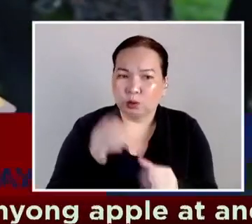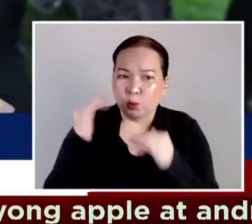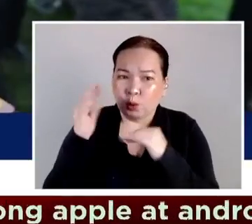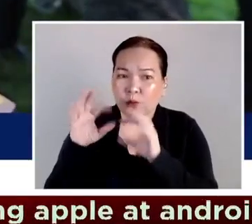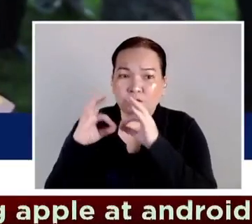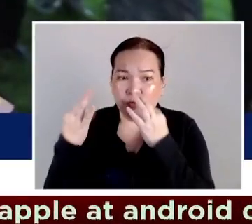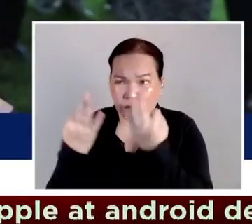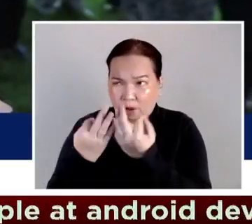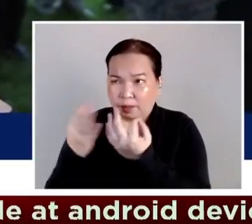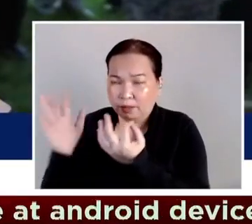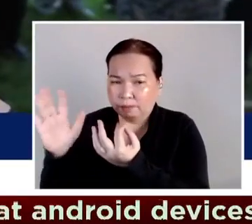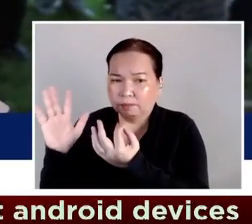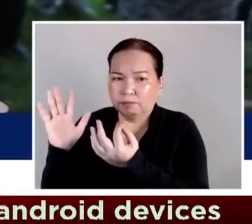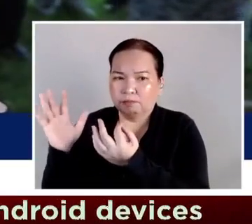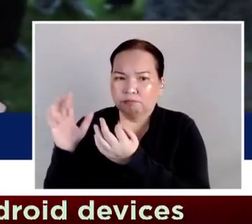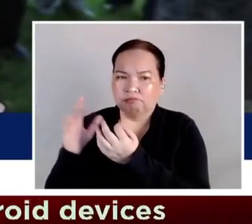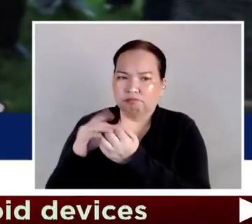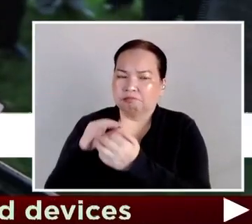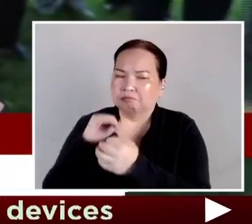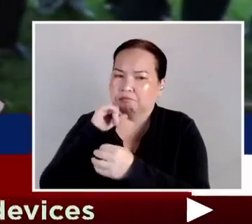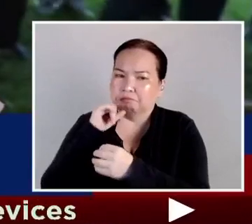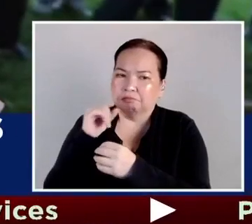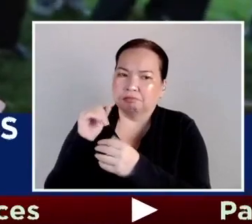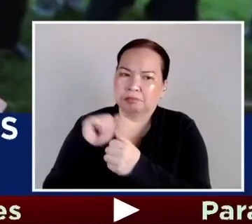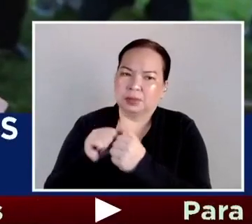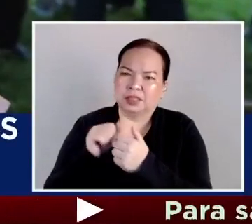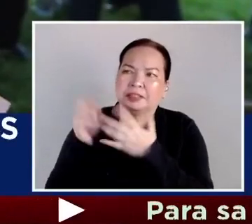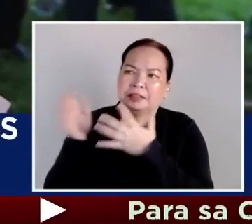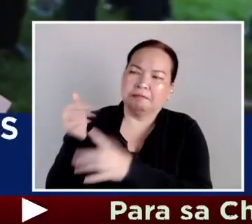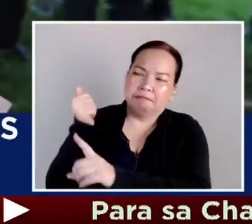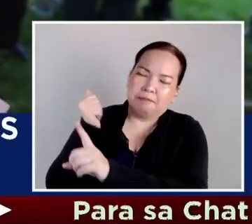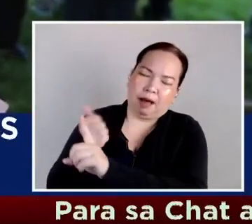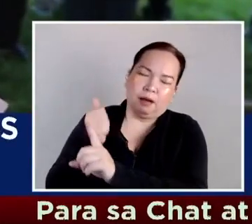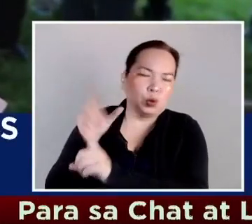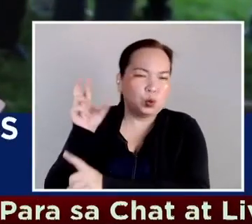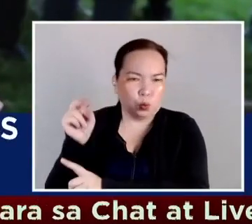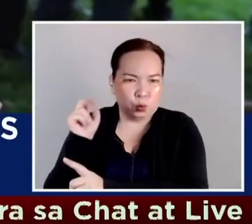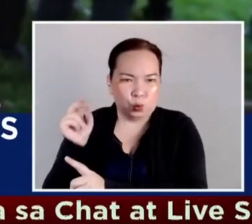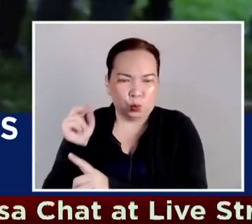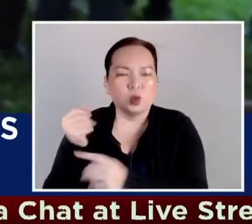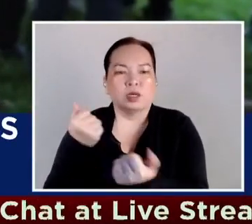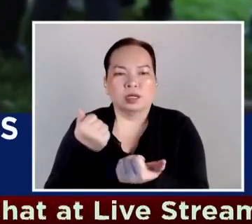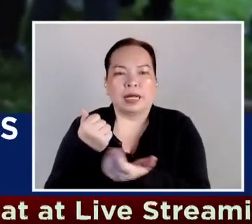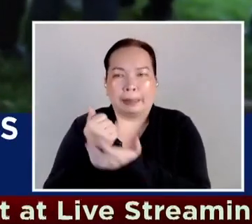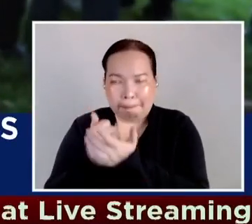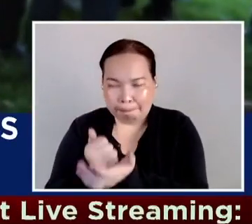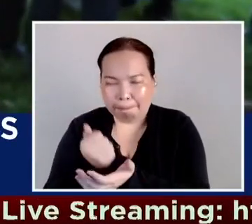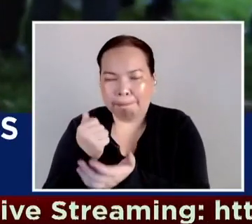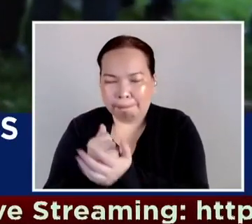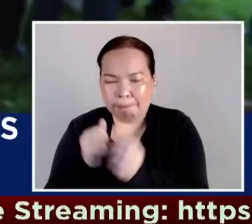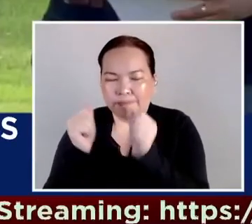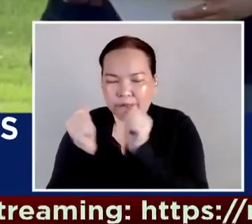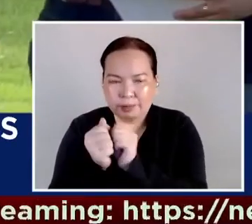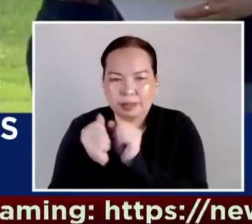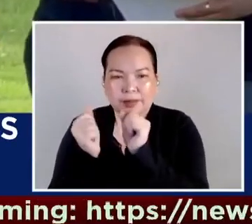that we're not going to just leave them by themselves going through this. We are going through this with